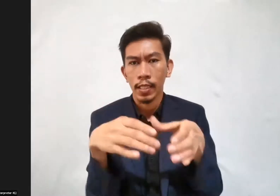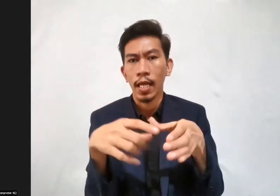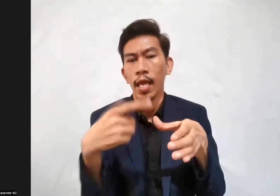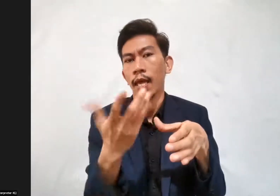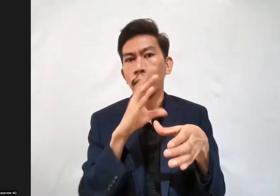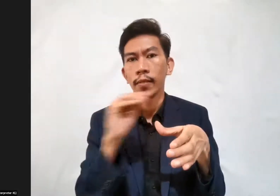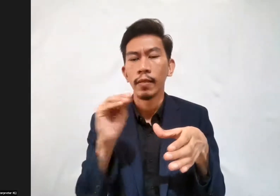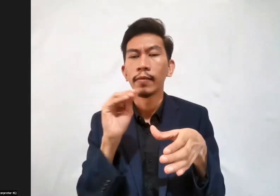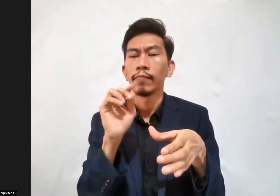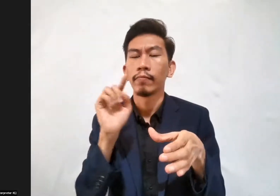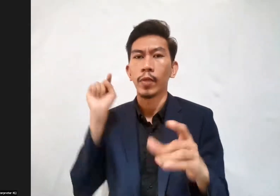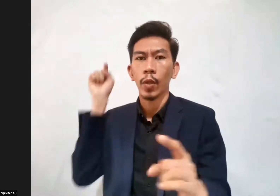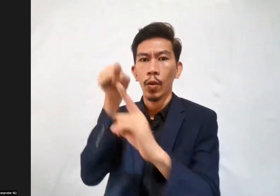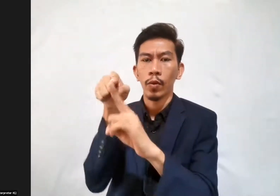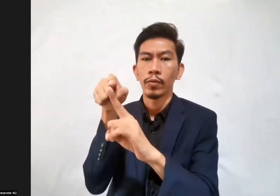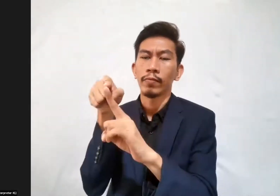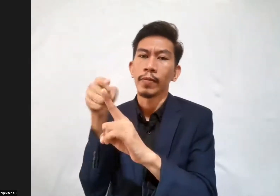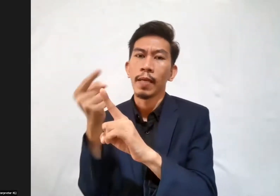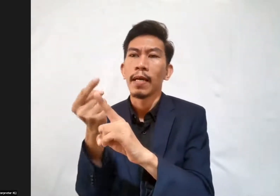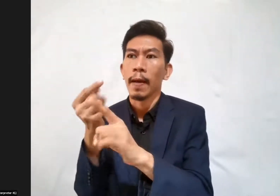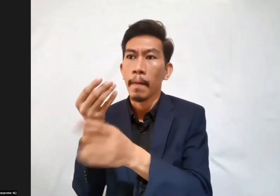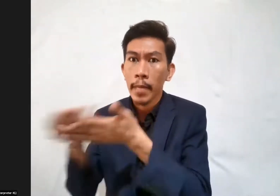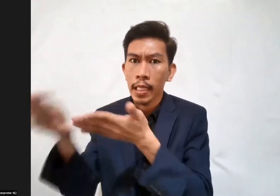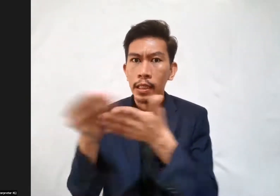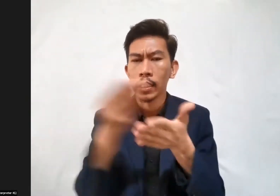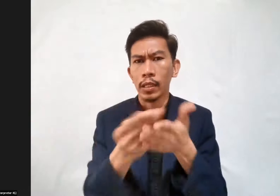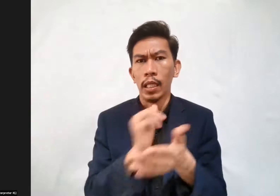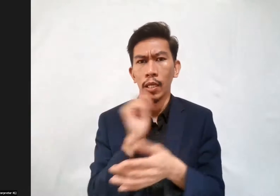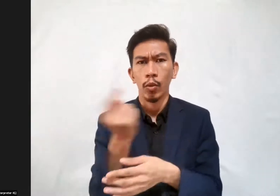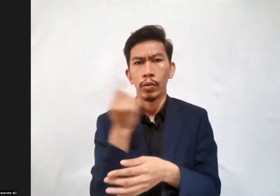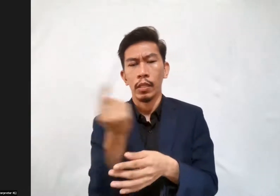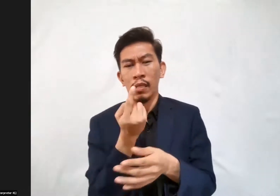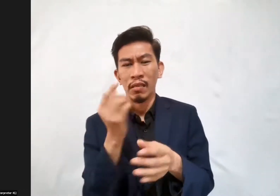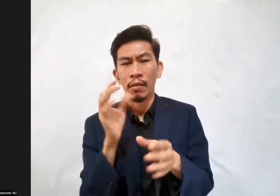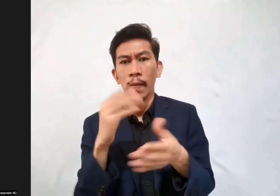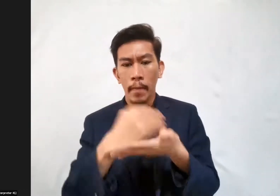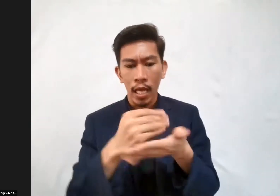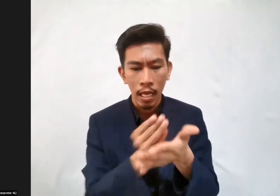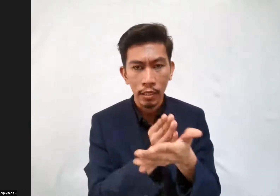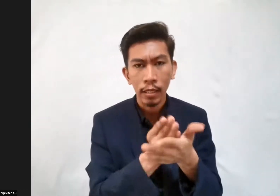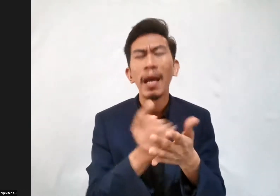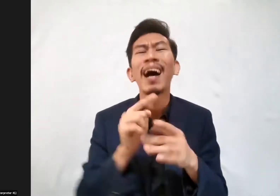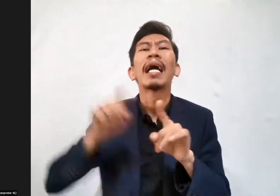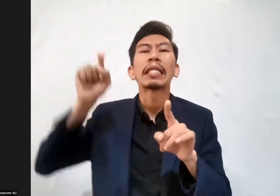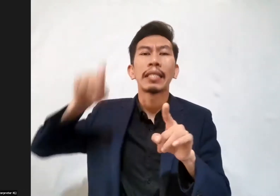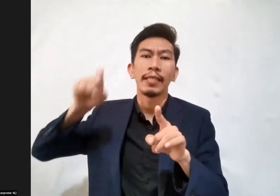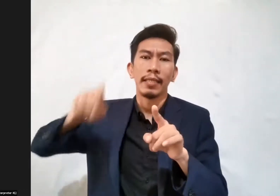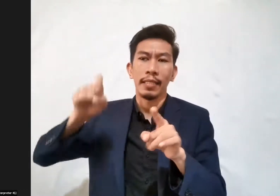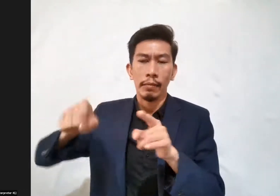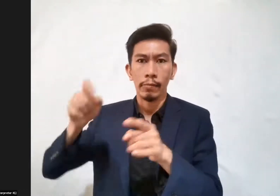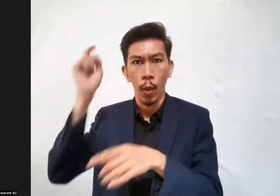pursuing strategic purchasing, because it's not just allocating more funds, we need to get more value for those